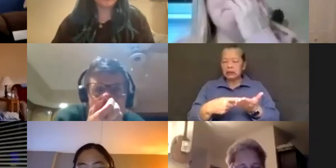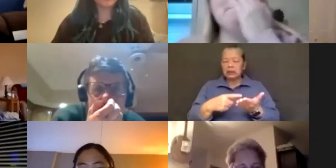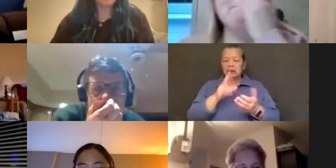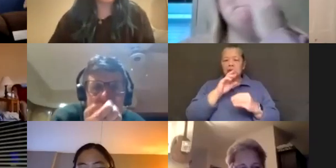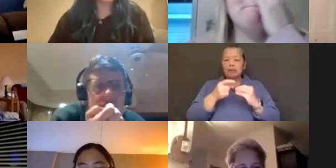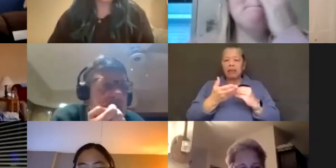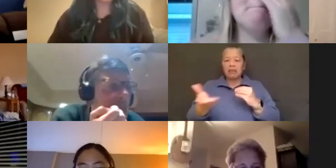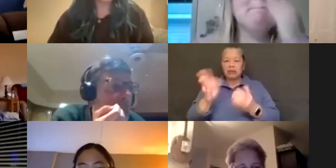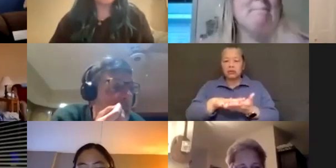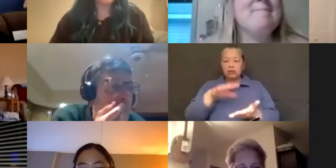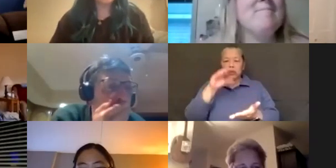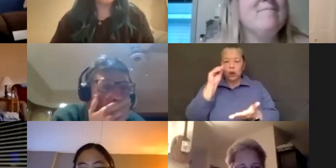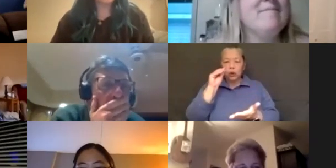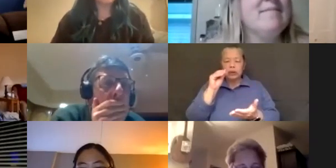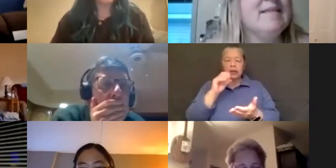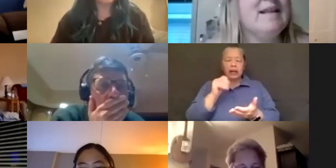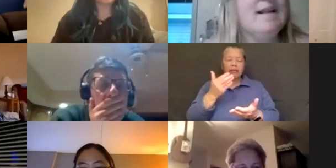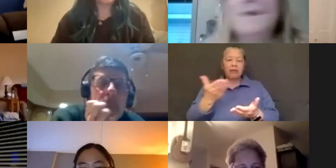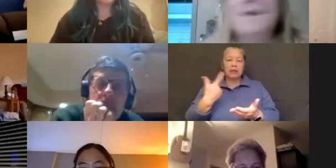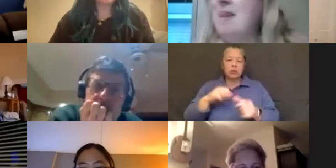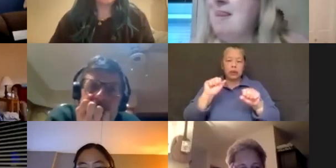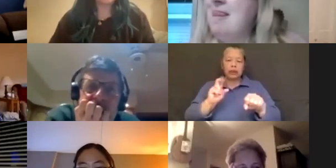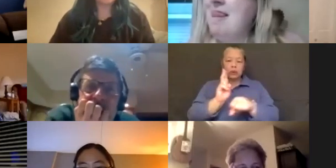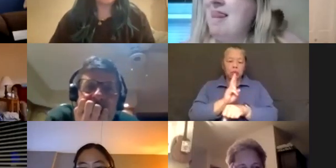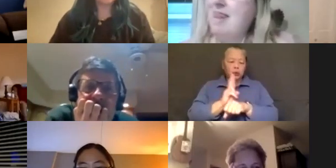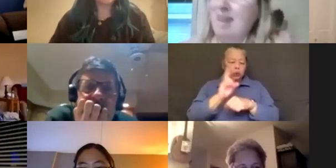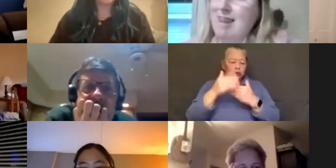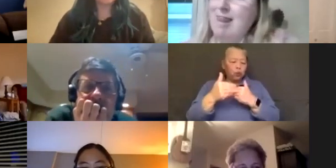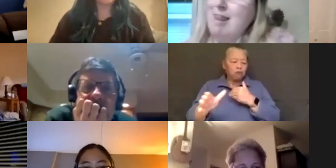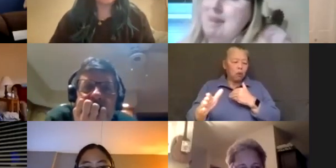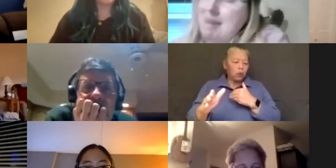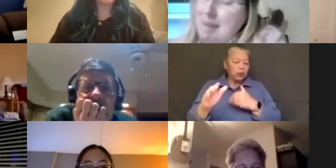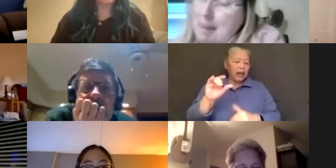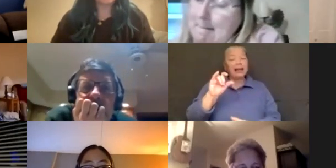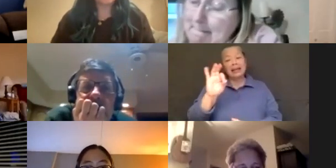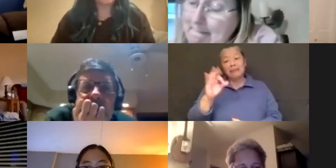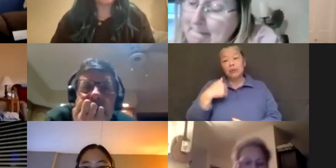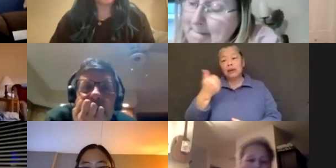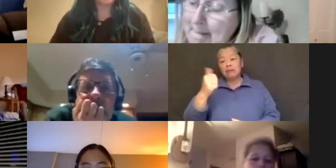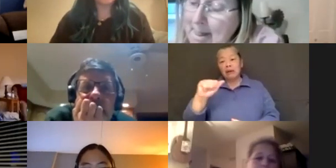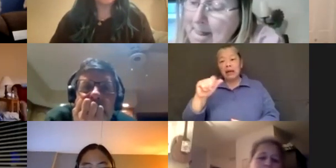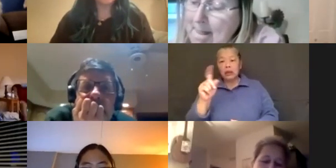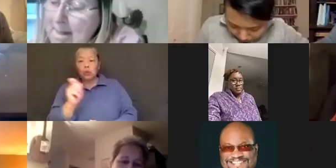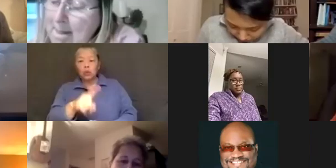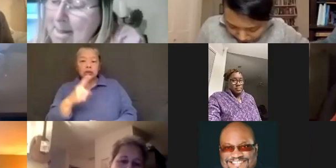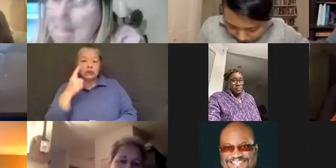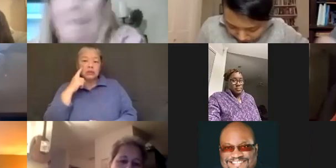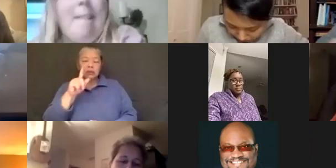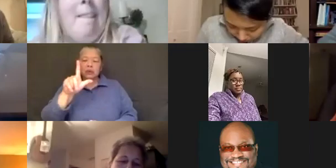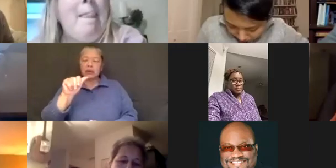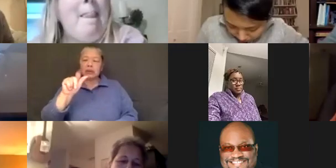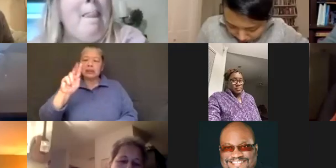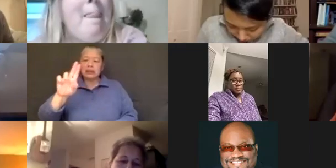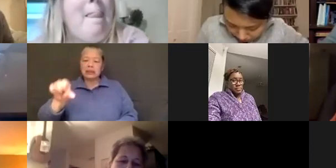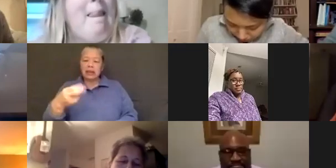could we use going forward, and as well if you have any questions for Letiah. The group that